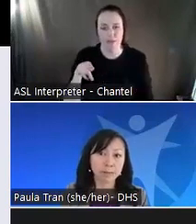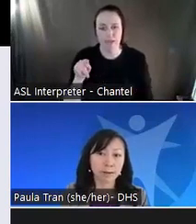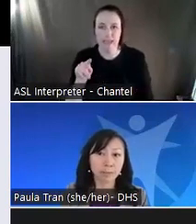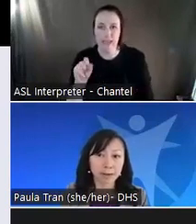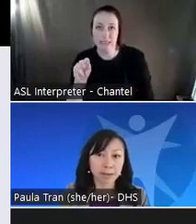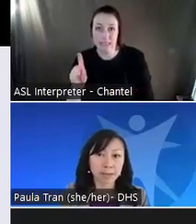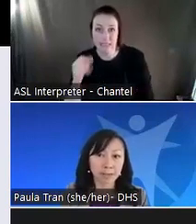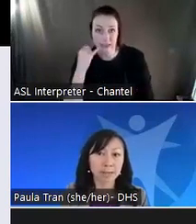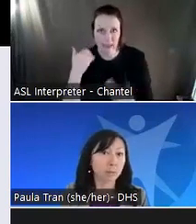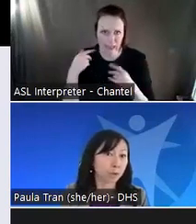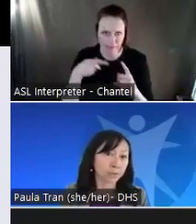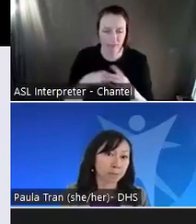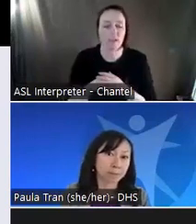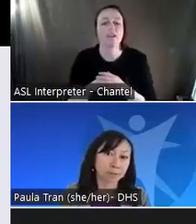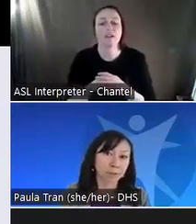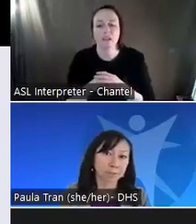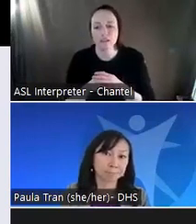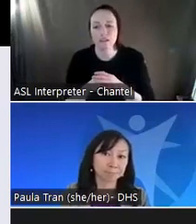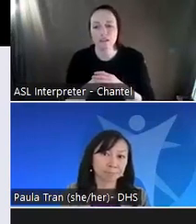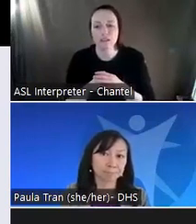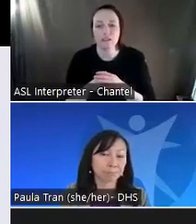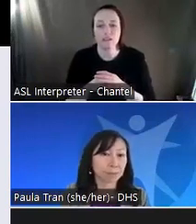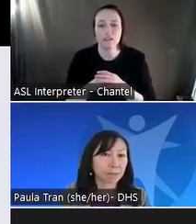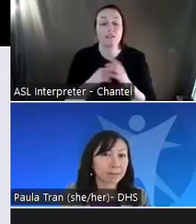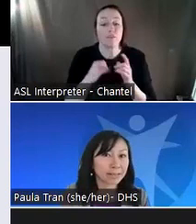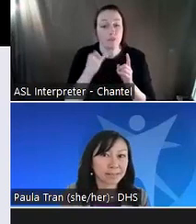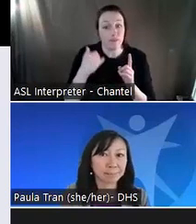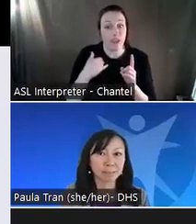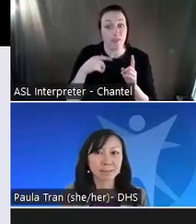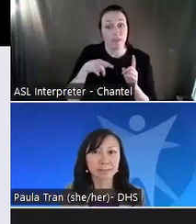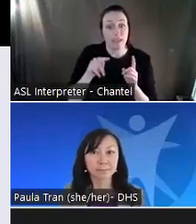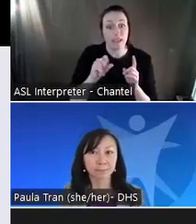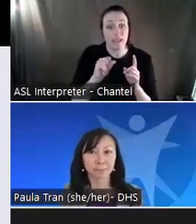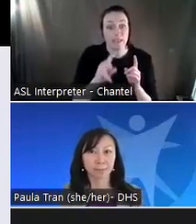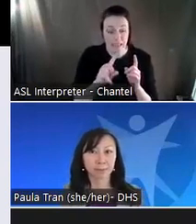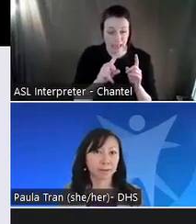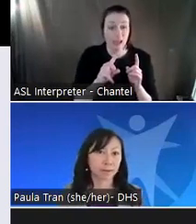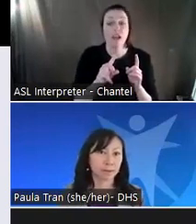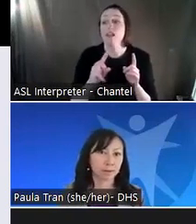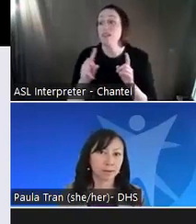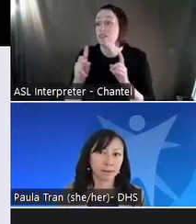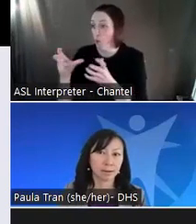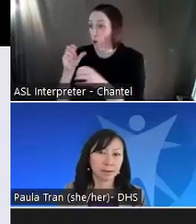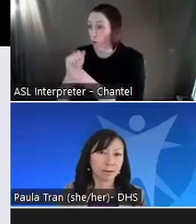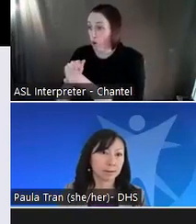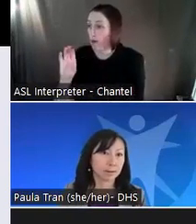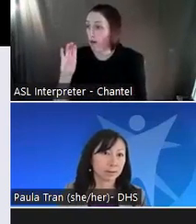EMS provider is seeking workers' compensation. Next slide, please.